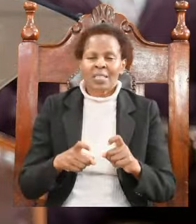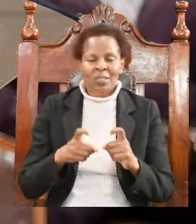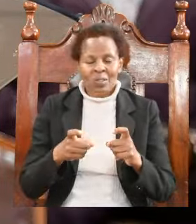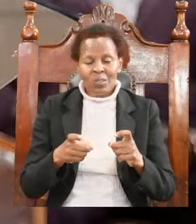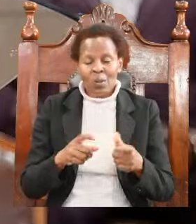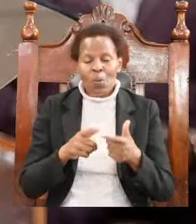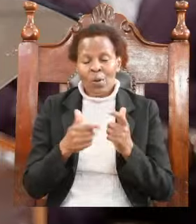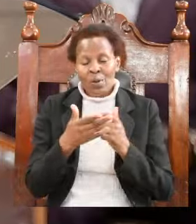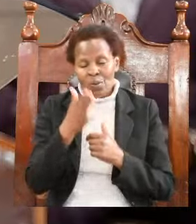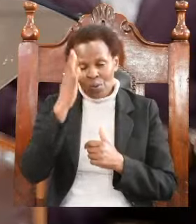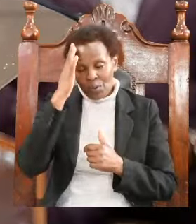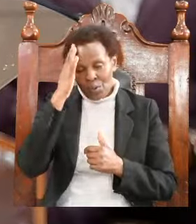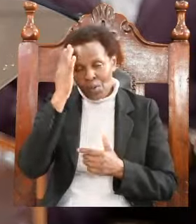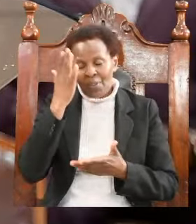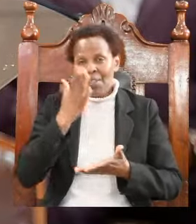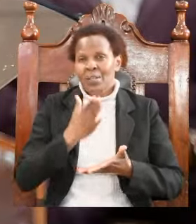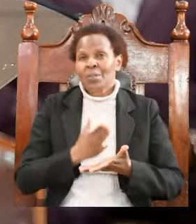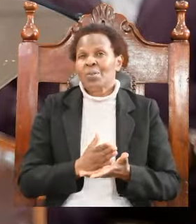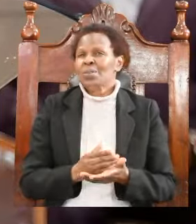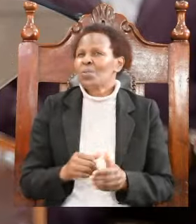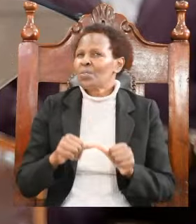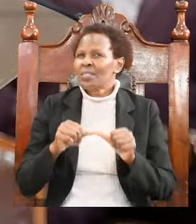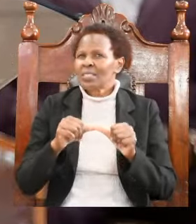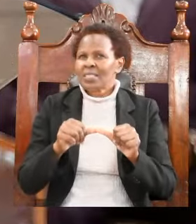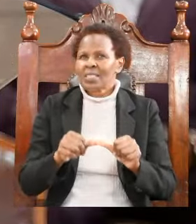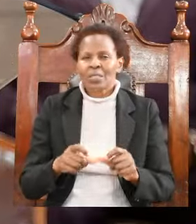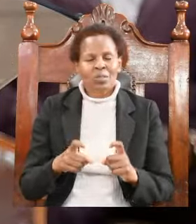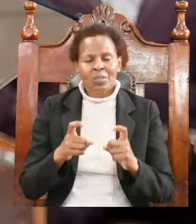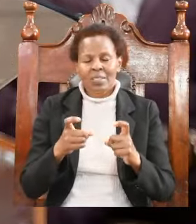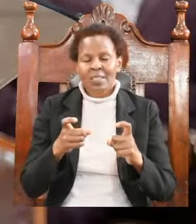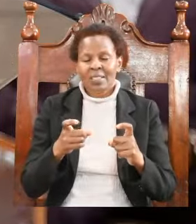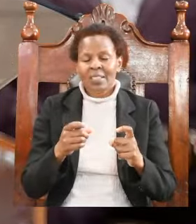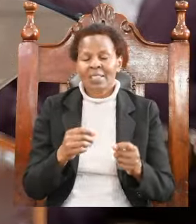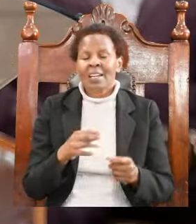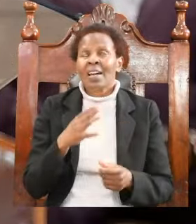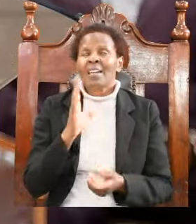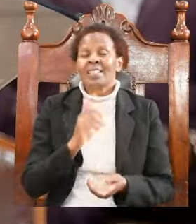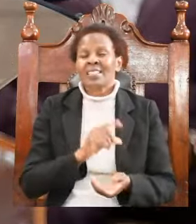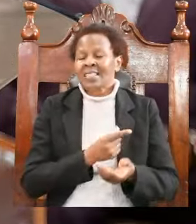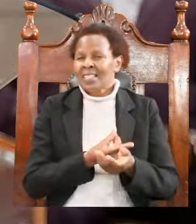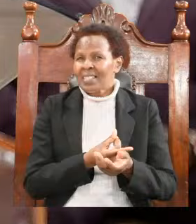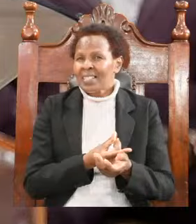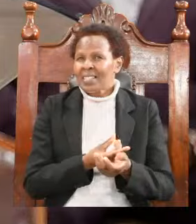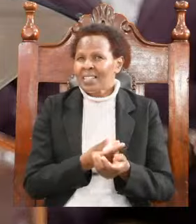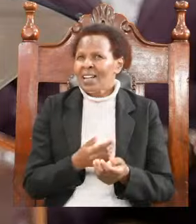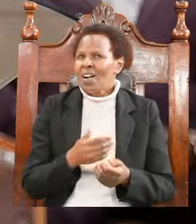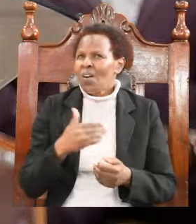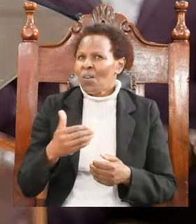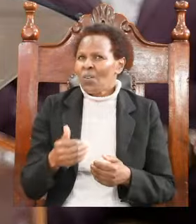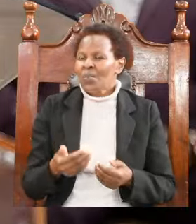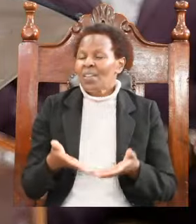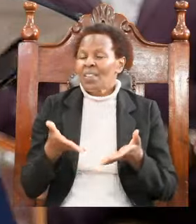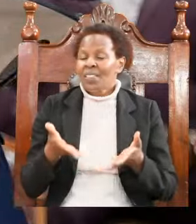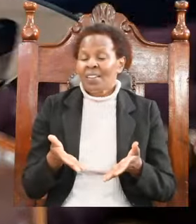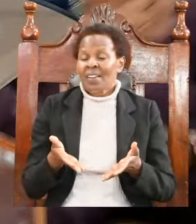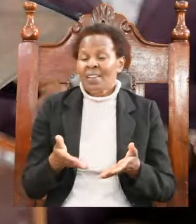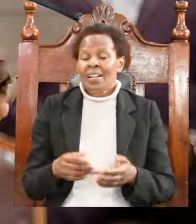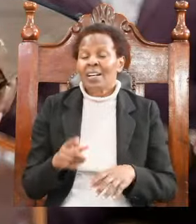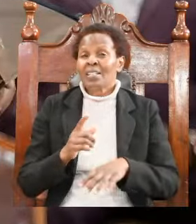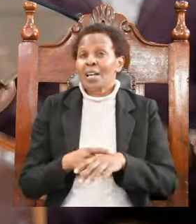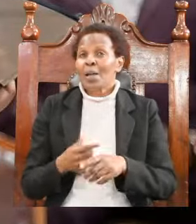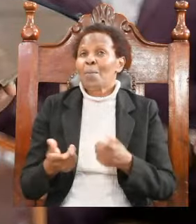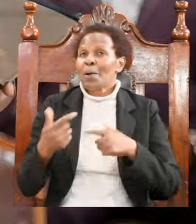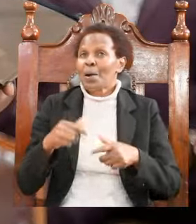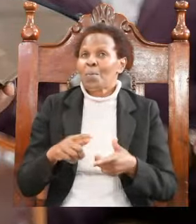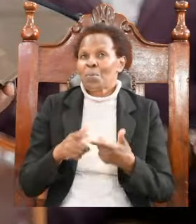the truth and we continue sinning, then the grace does not abide forever. There is a time that the grace shifts